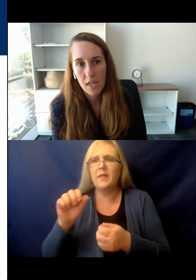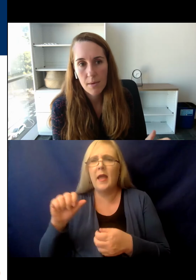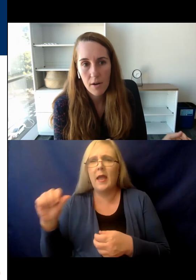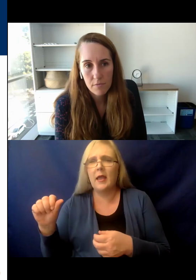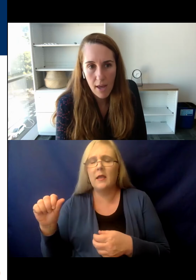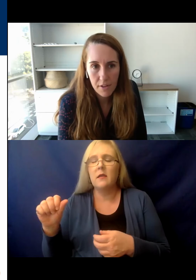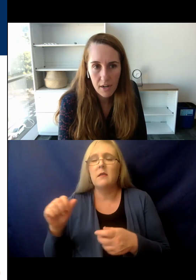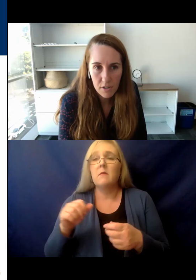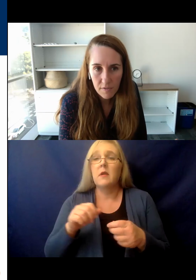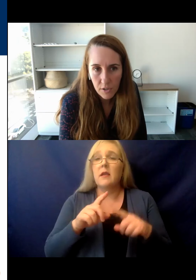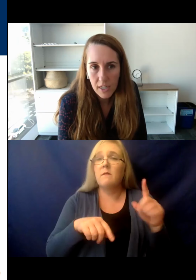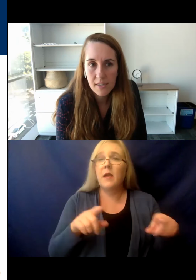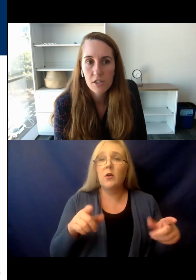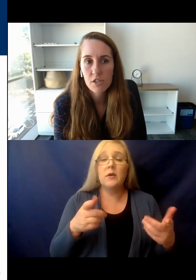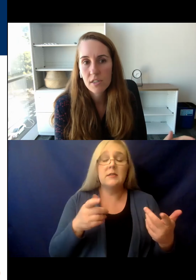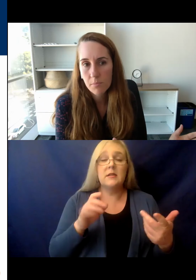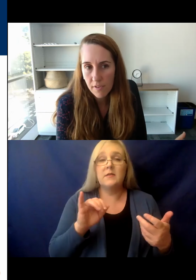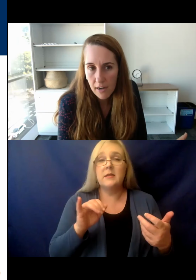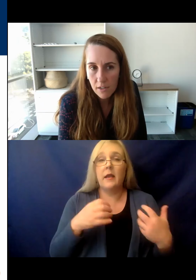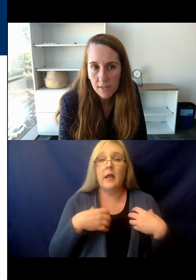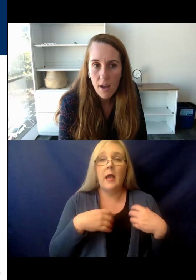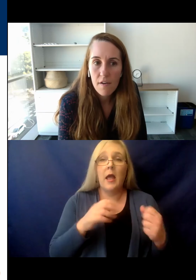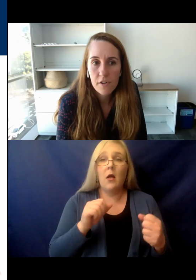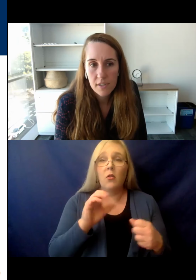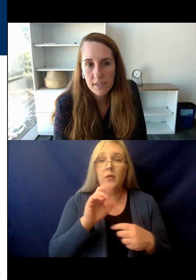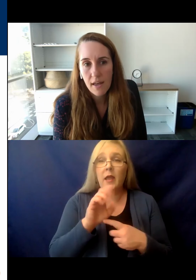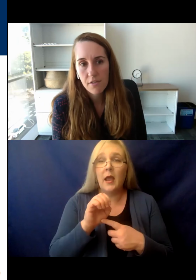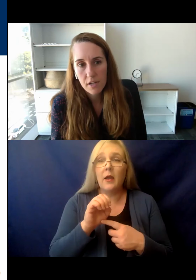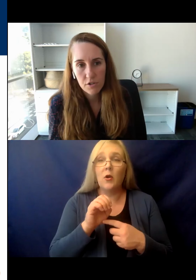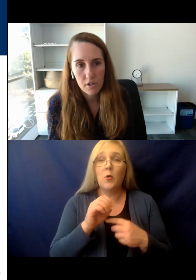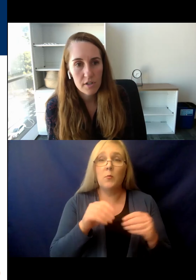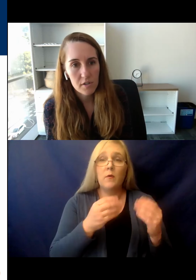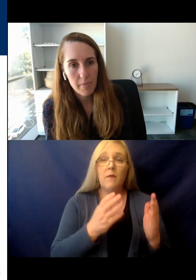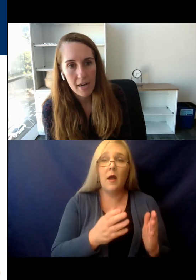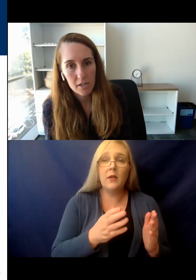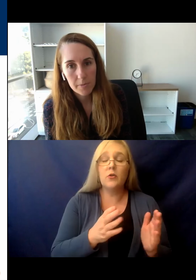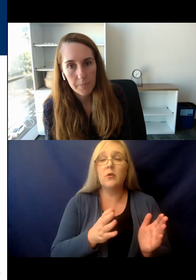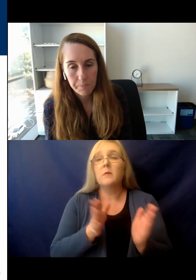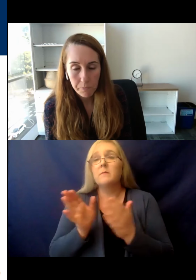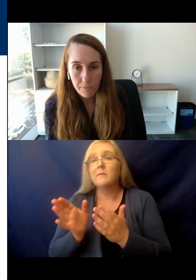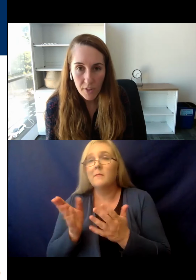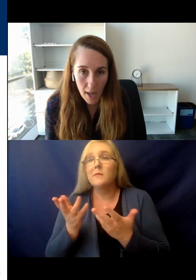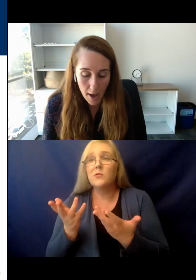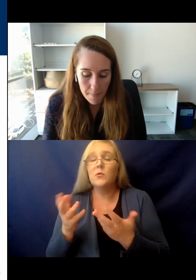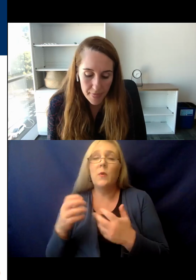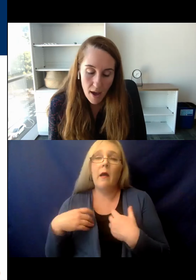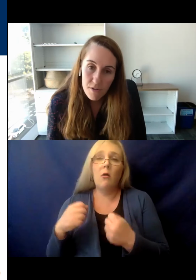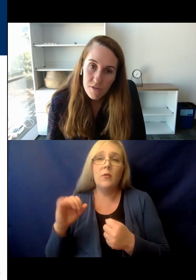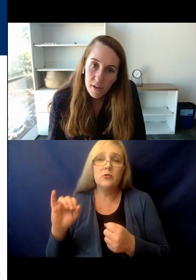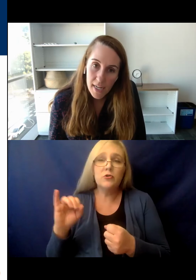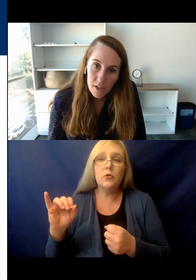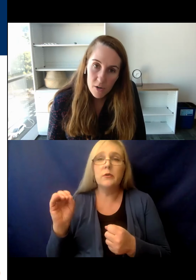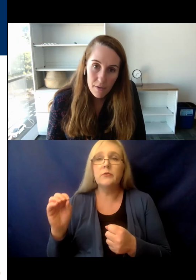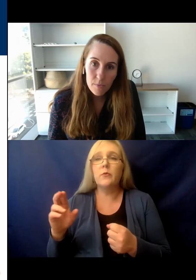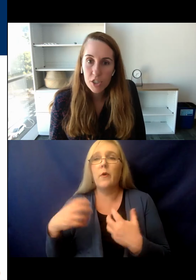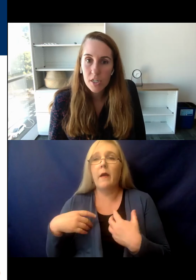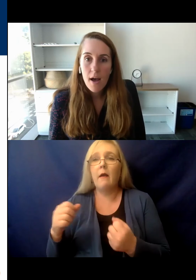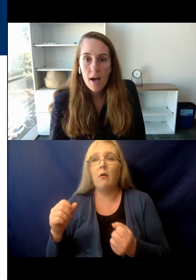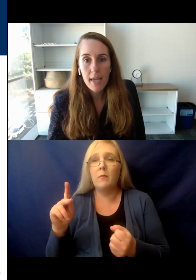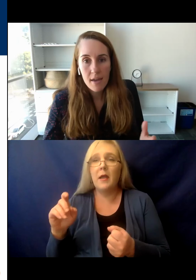whether we're thinking about healthcare delivery organizations, providers, versus health insurers or payers. The other thing I'll tell you